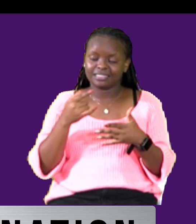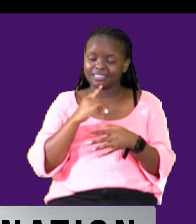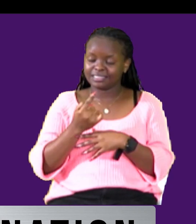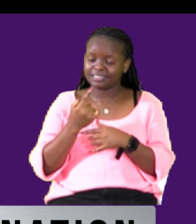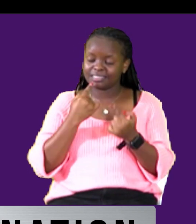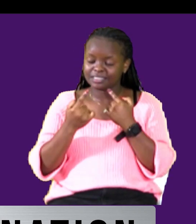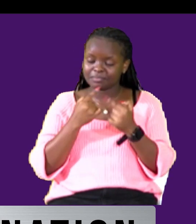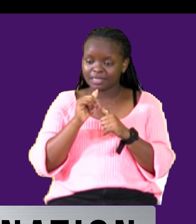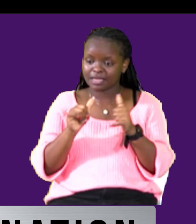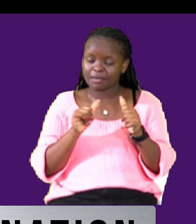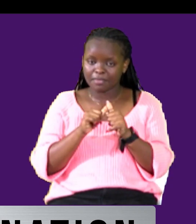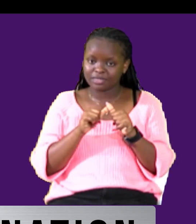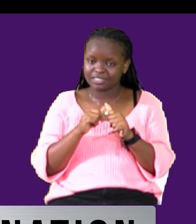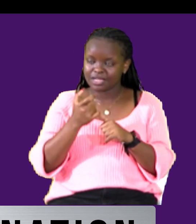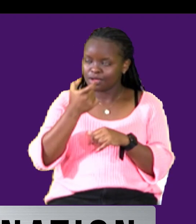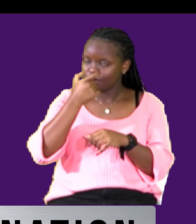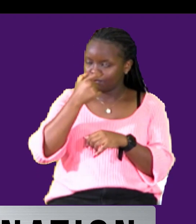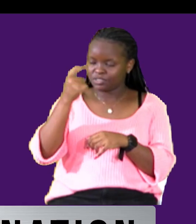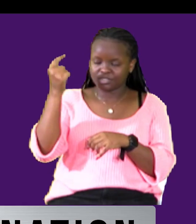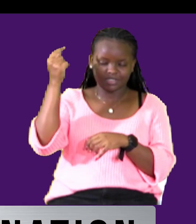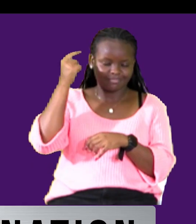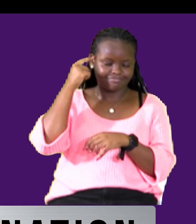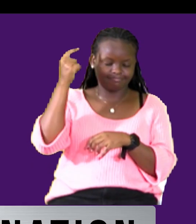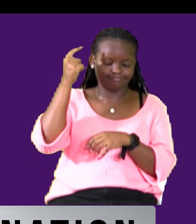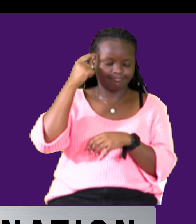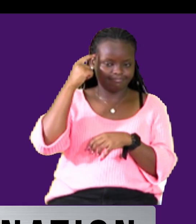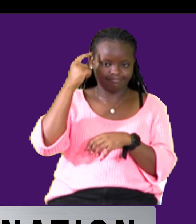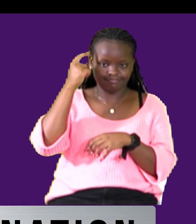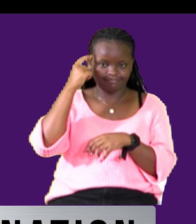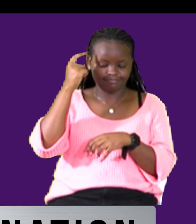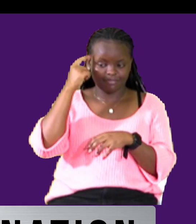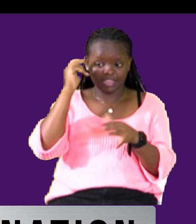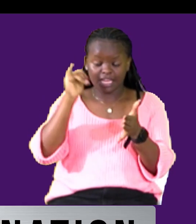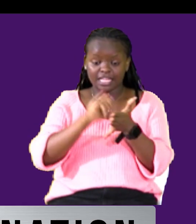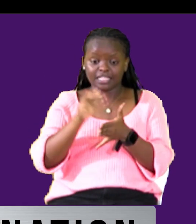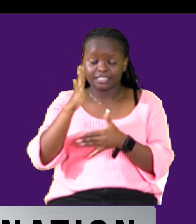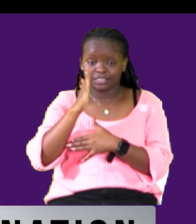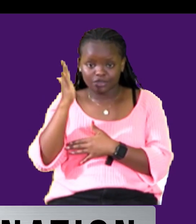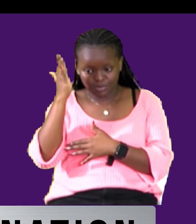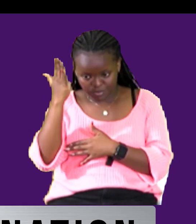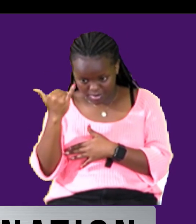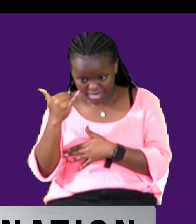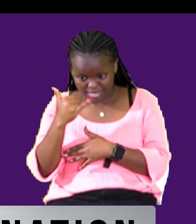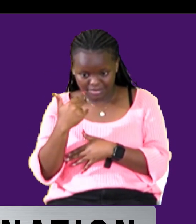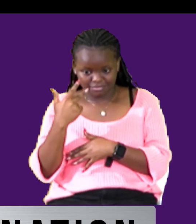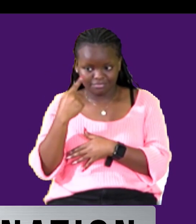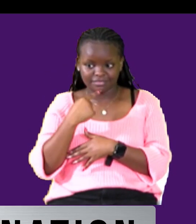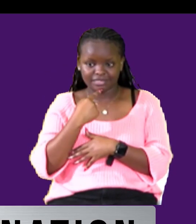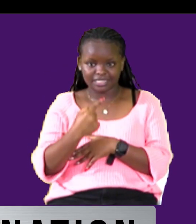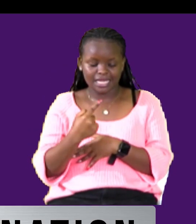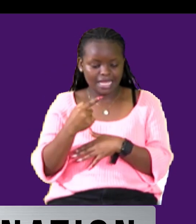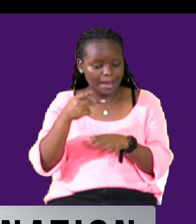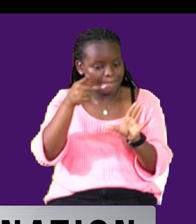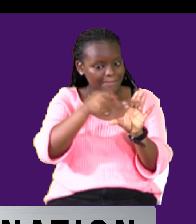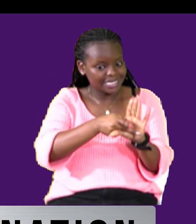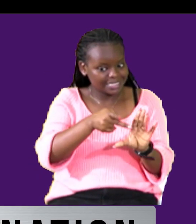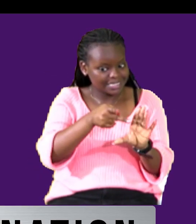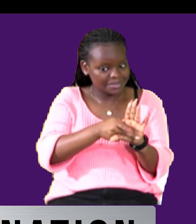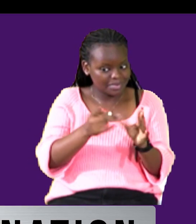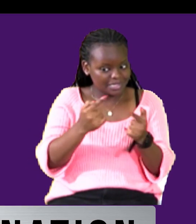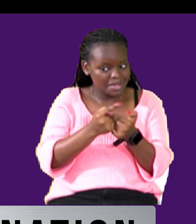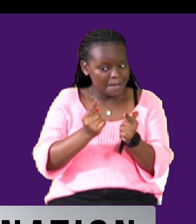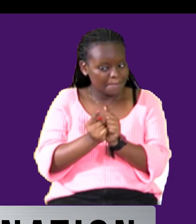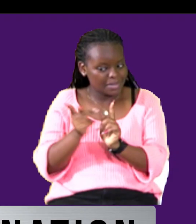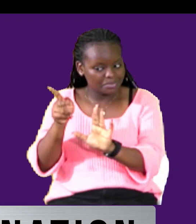wishful. Thank you. And I think that's what we're saying. You can be seen to participate, but actually you are